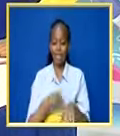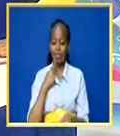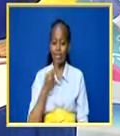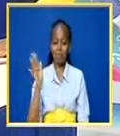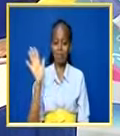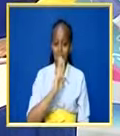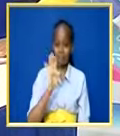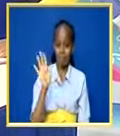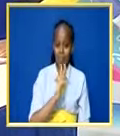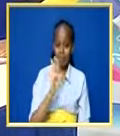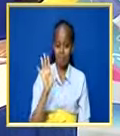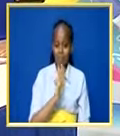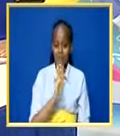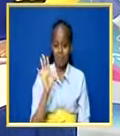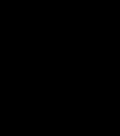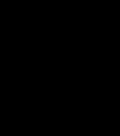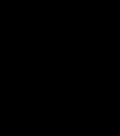goodbye. Bye.